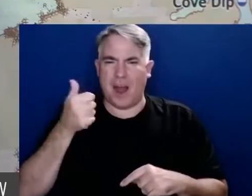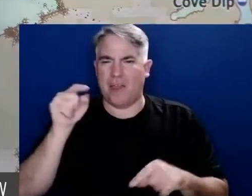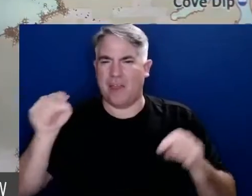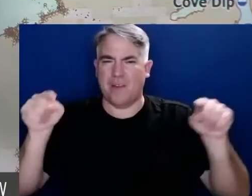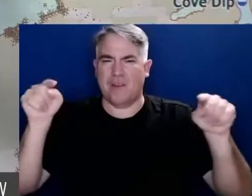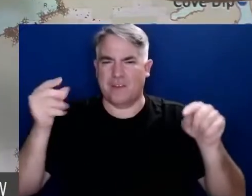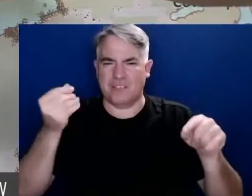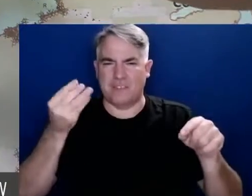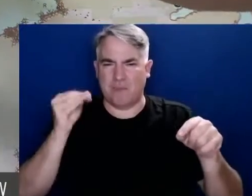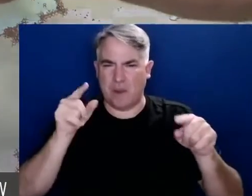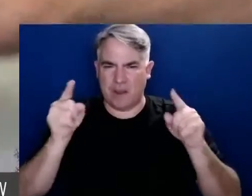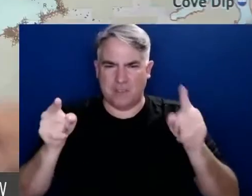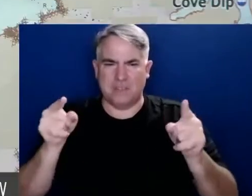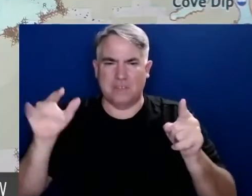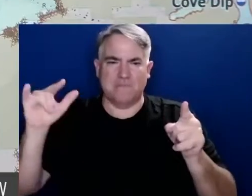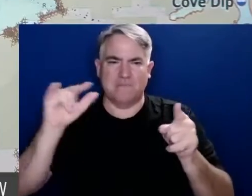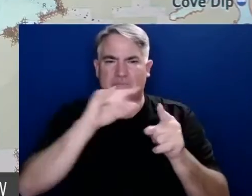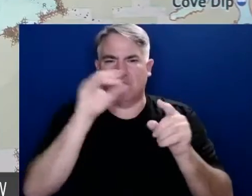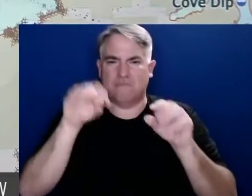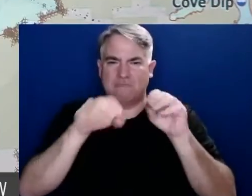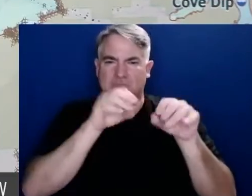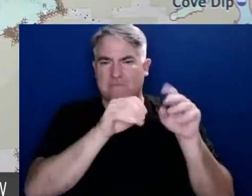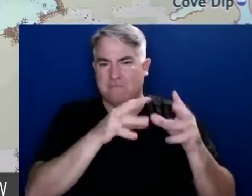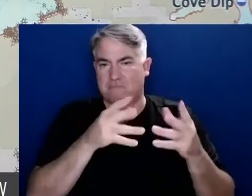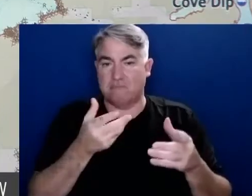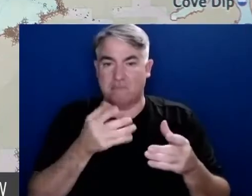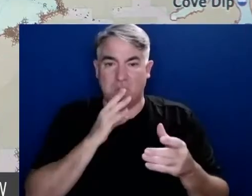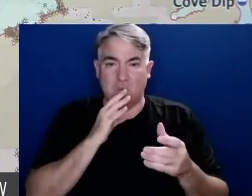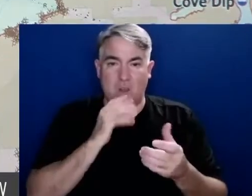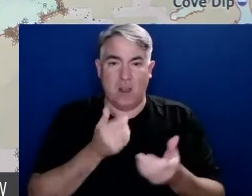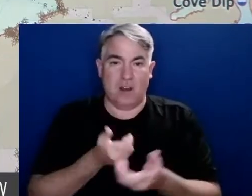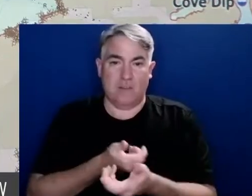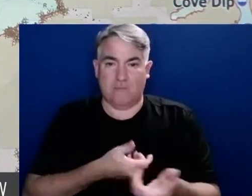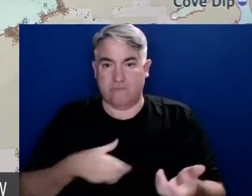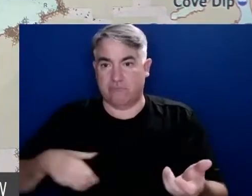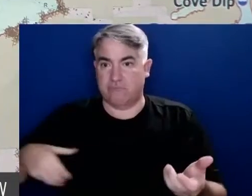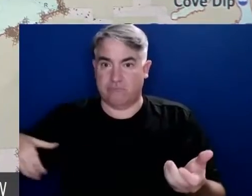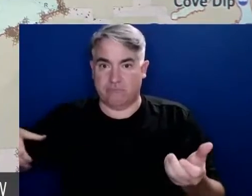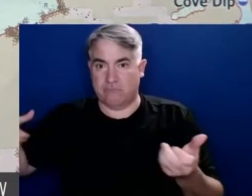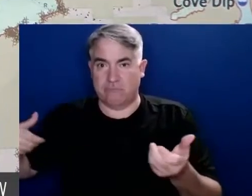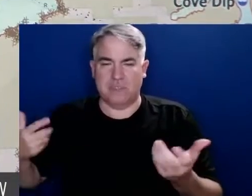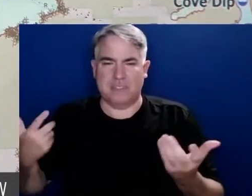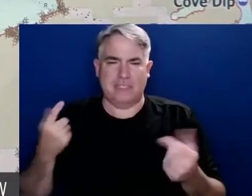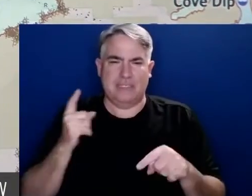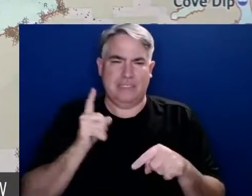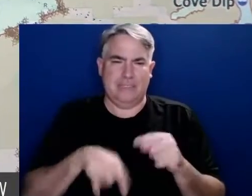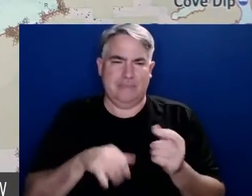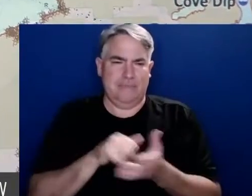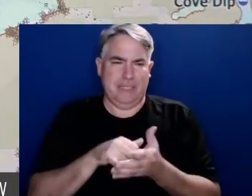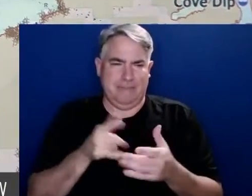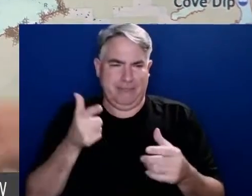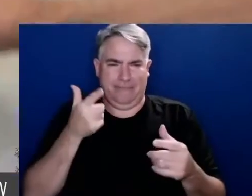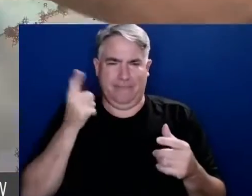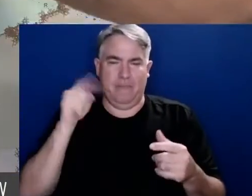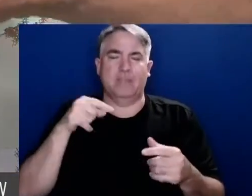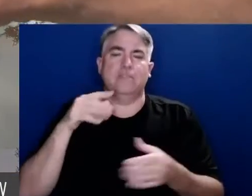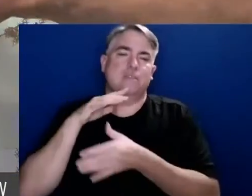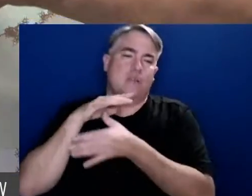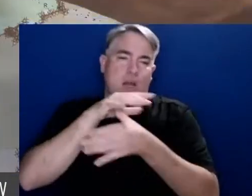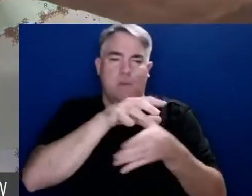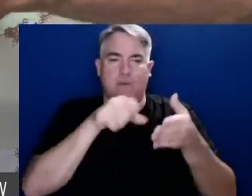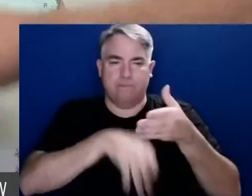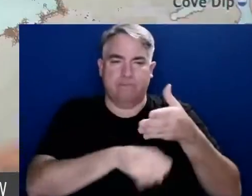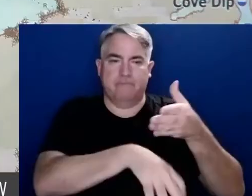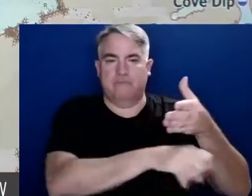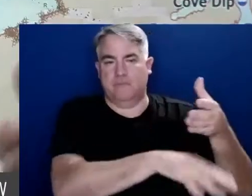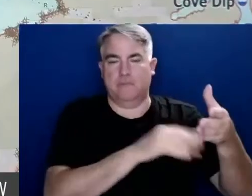than stretching hose all the way out there, and there is no way to get a vehicle out there, sometimes those crews will call for helicopter support. They'll bring buckets.